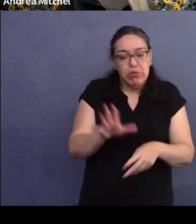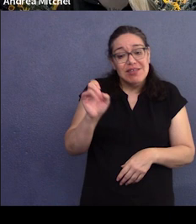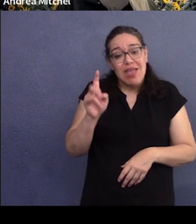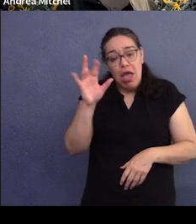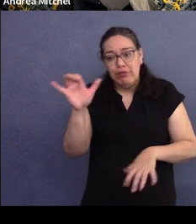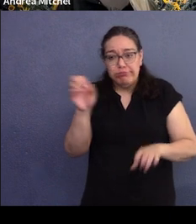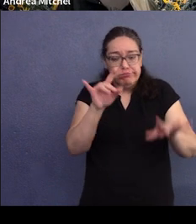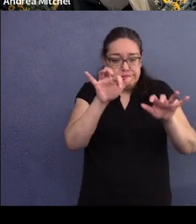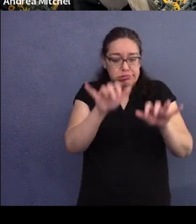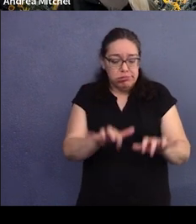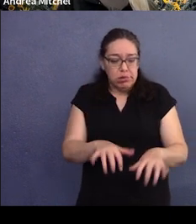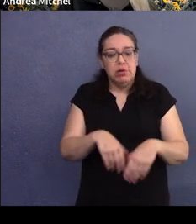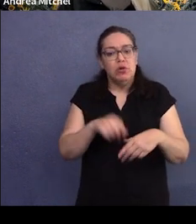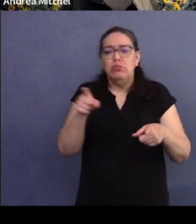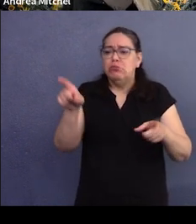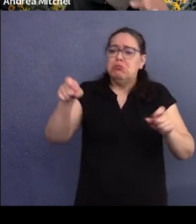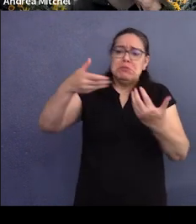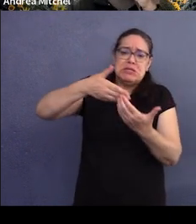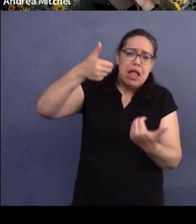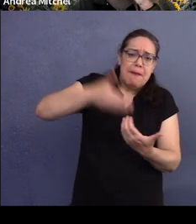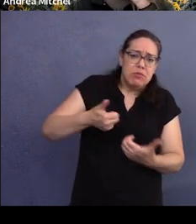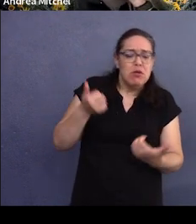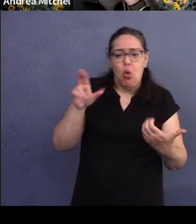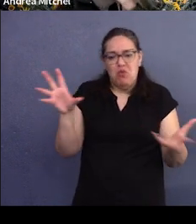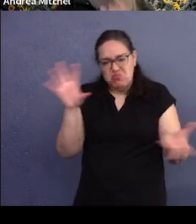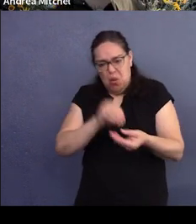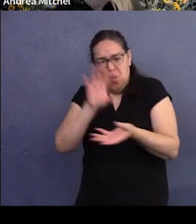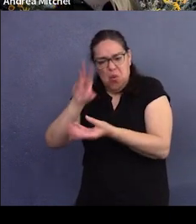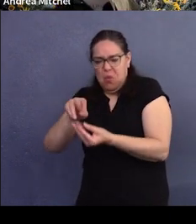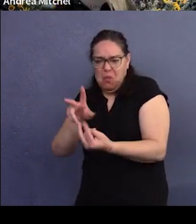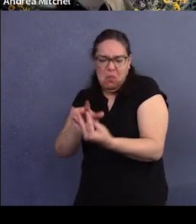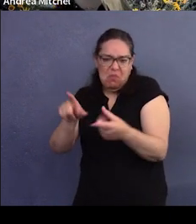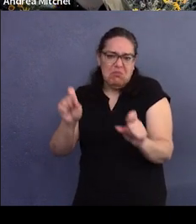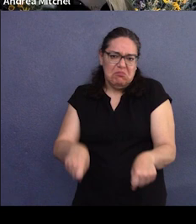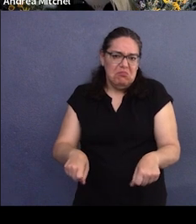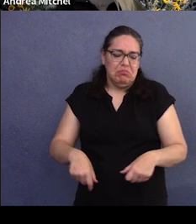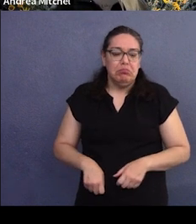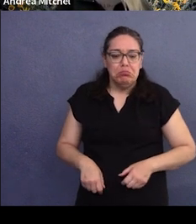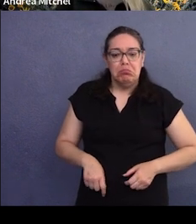go ahead and separate them out, or you could just put totals.